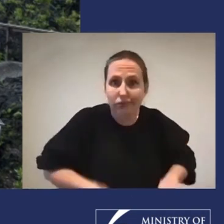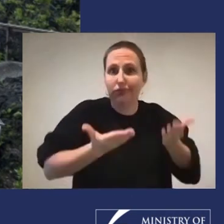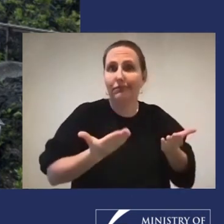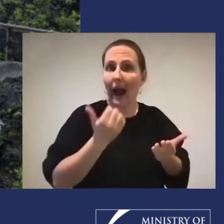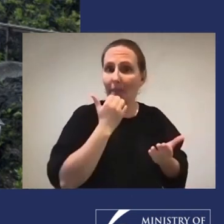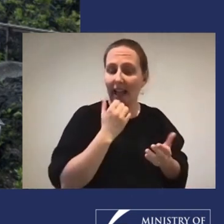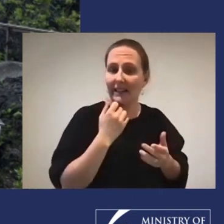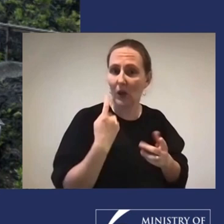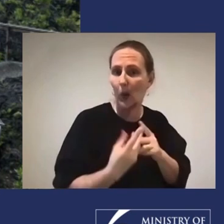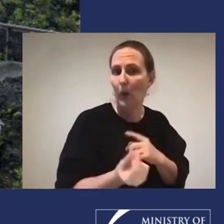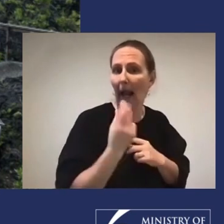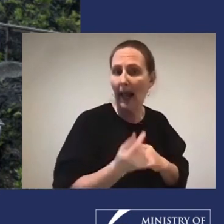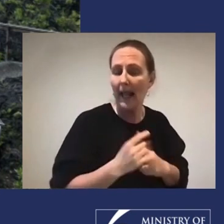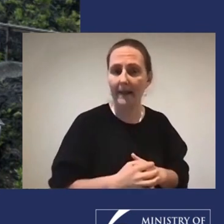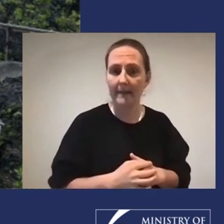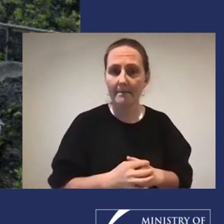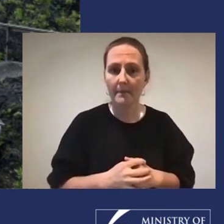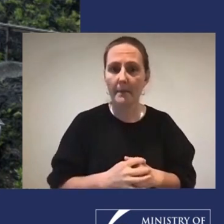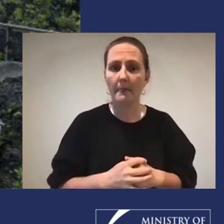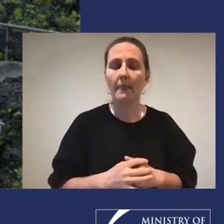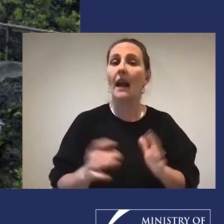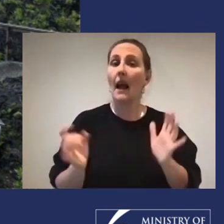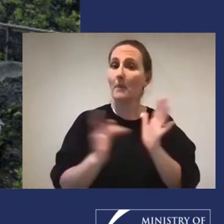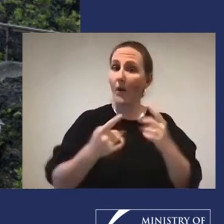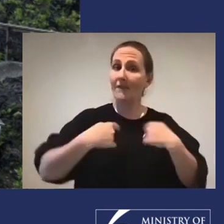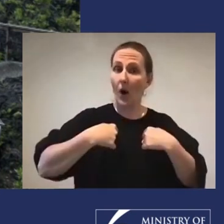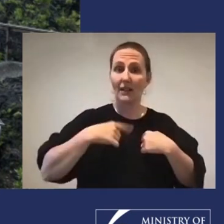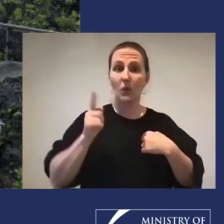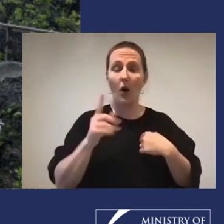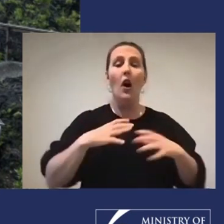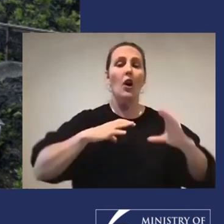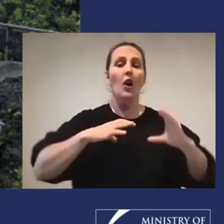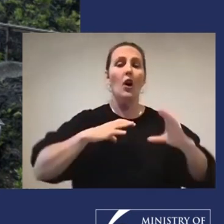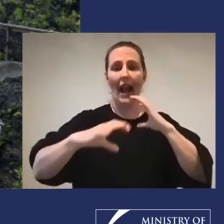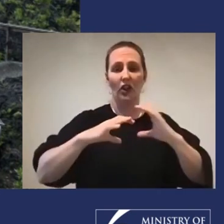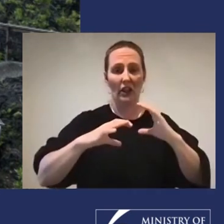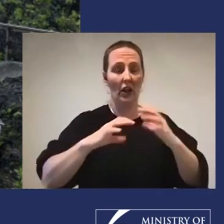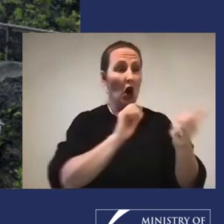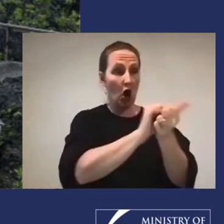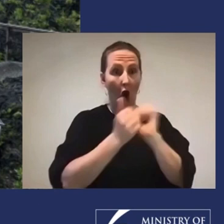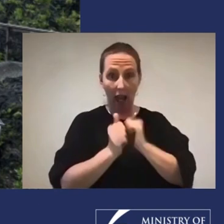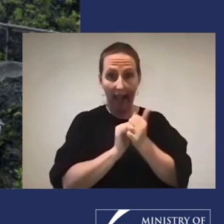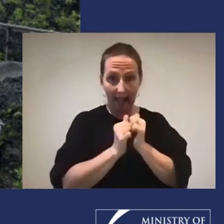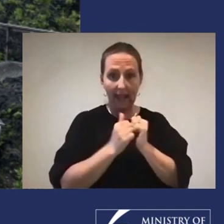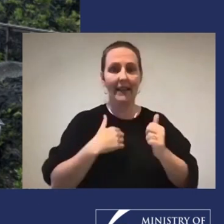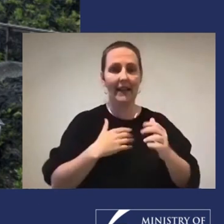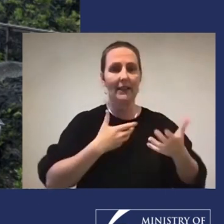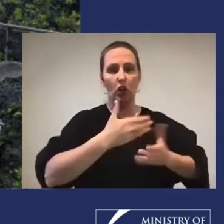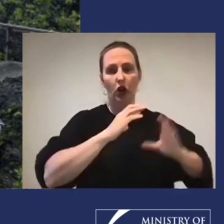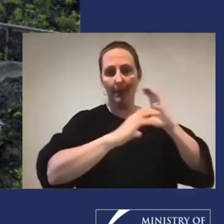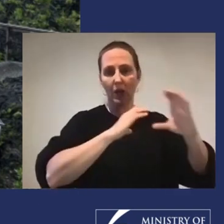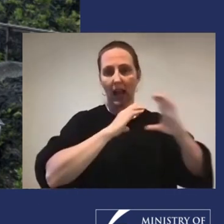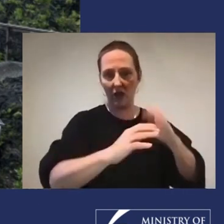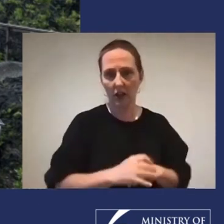key things that was so important for us is communication between colleagues. And also the evidence around